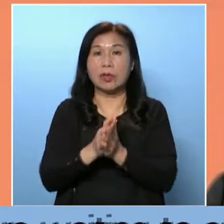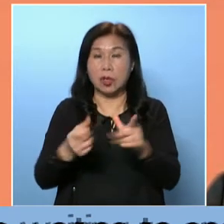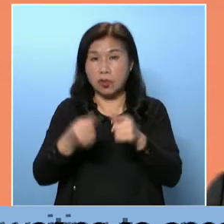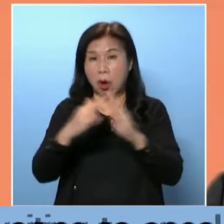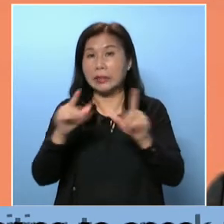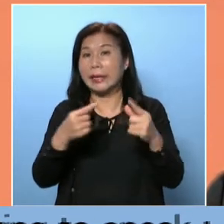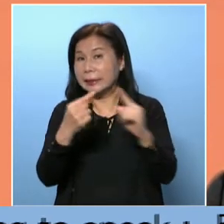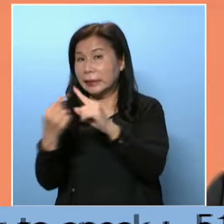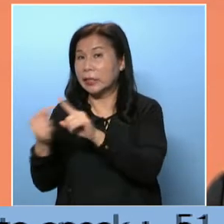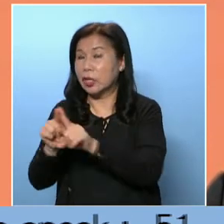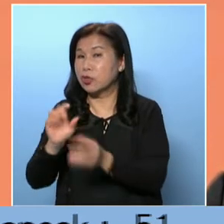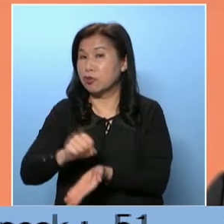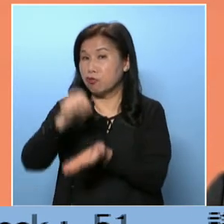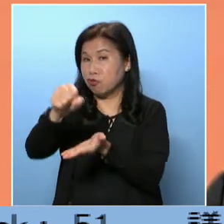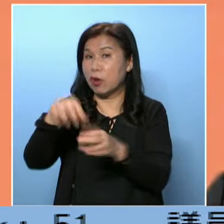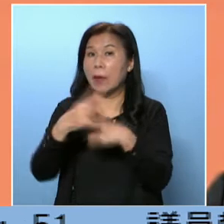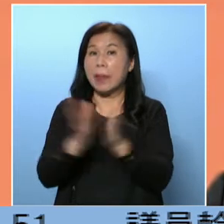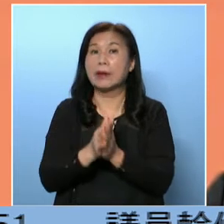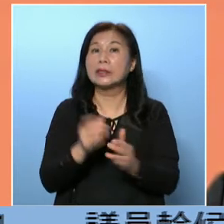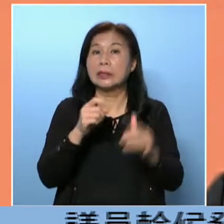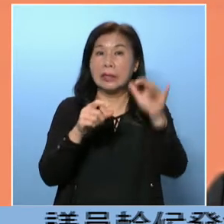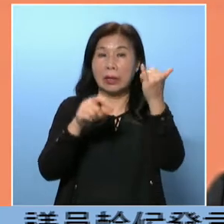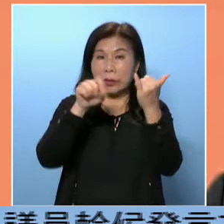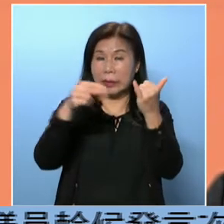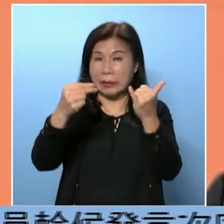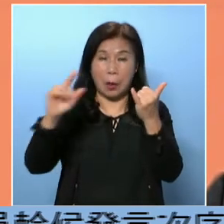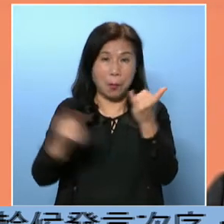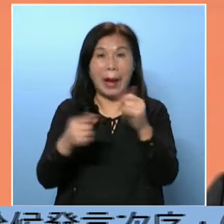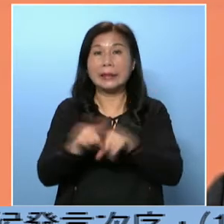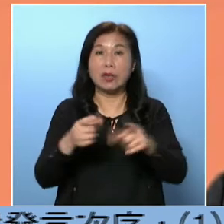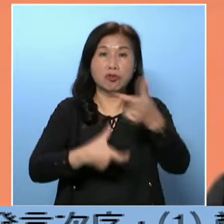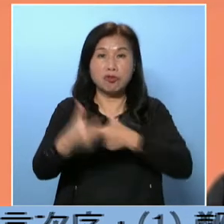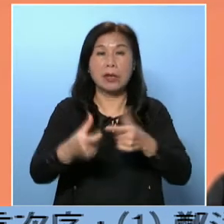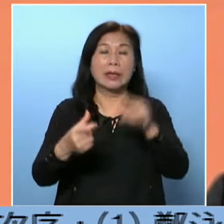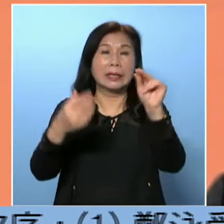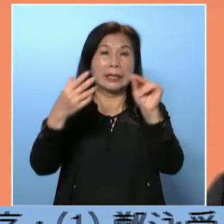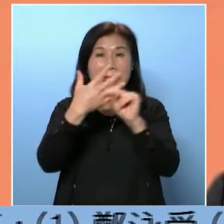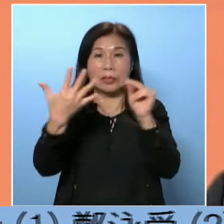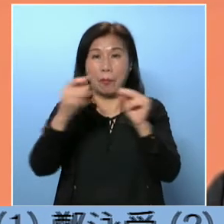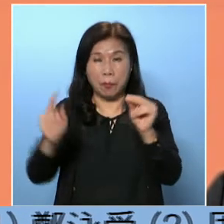$27 billion in the sixth round of EPF to help